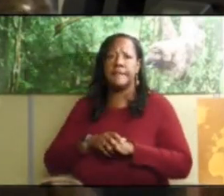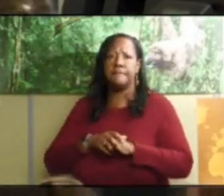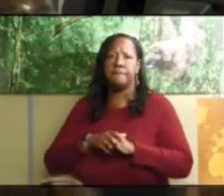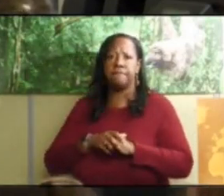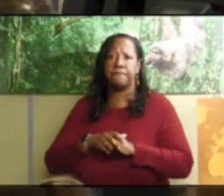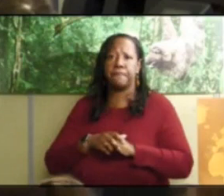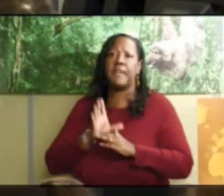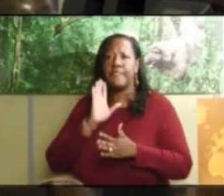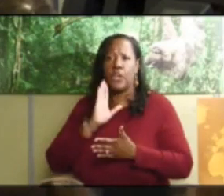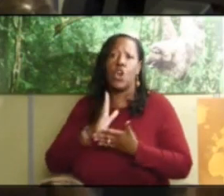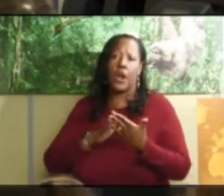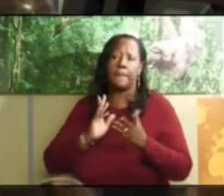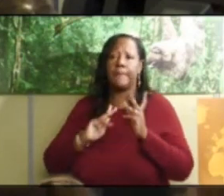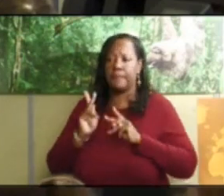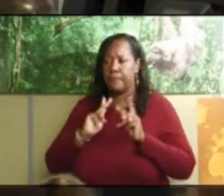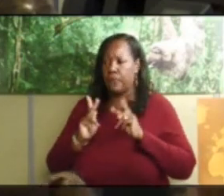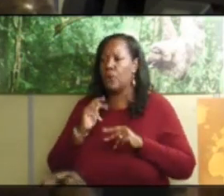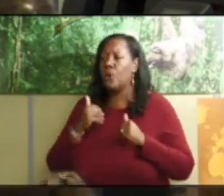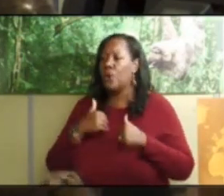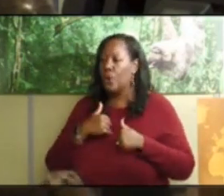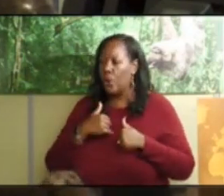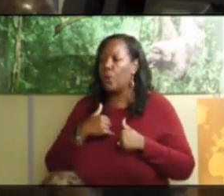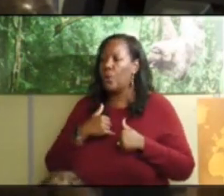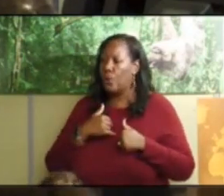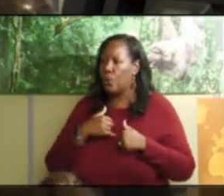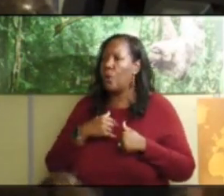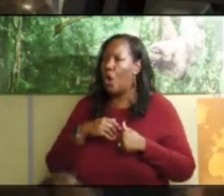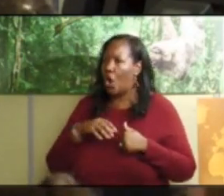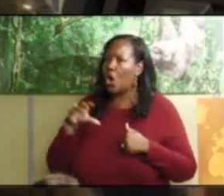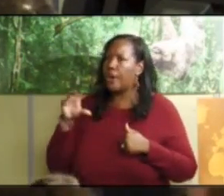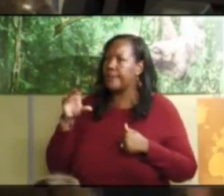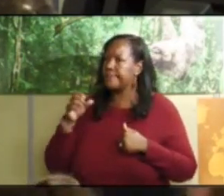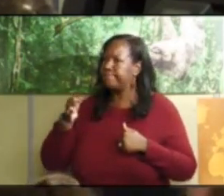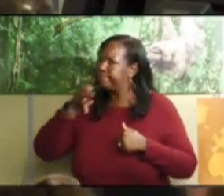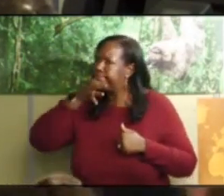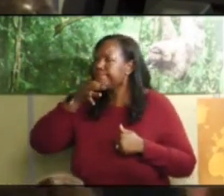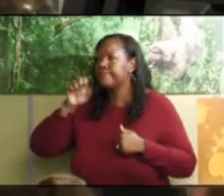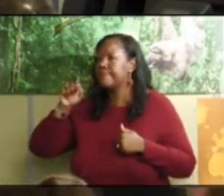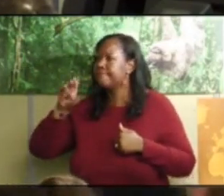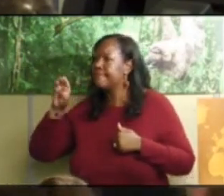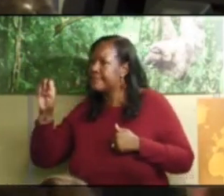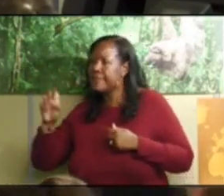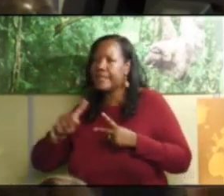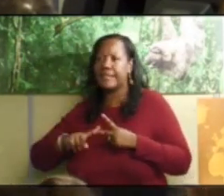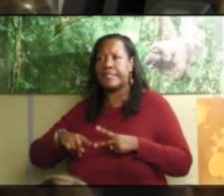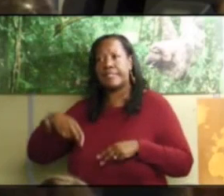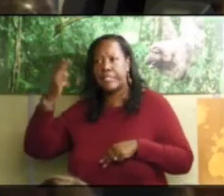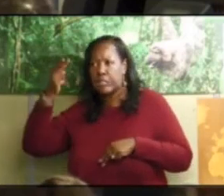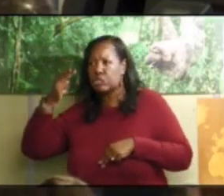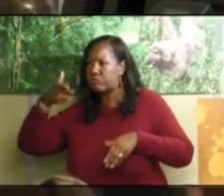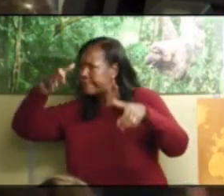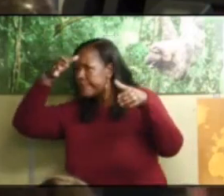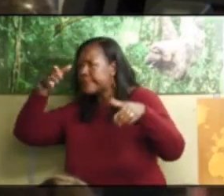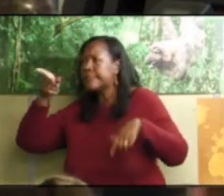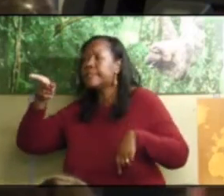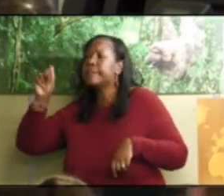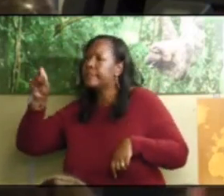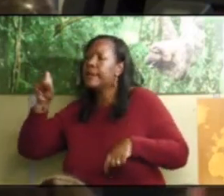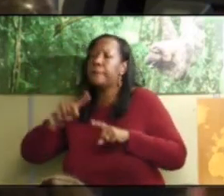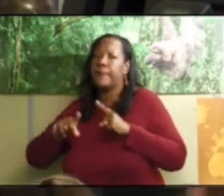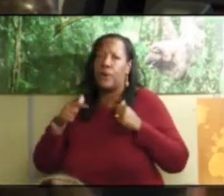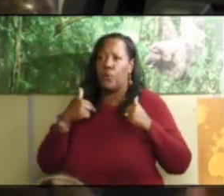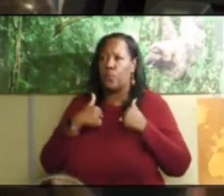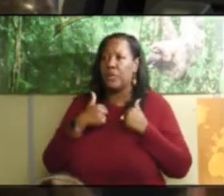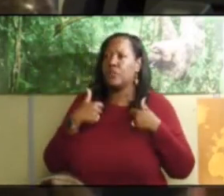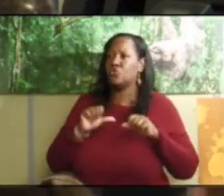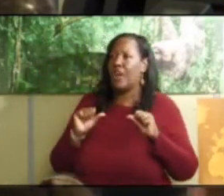there are people who are subject matter experts and history buffs and stuff, but we feel like we